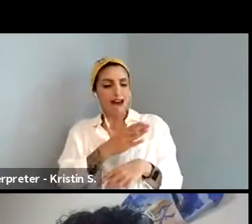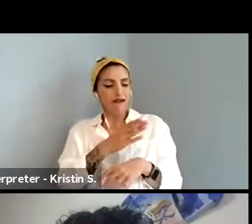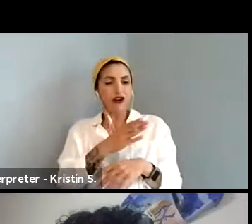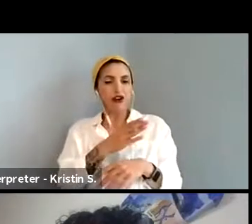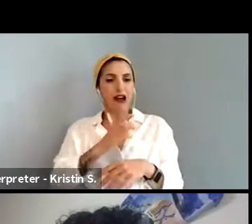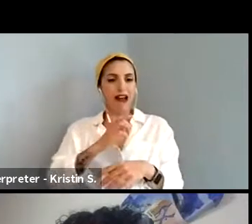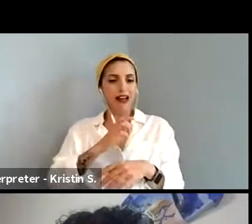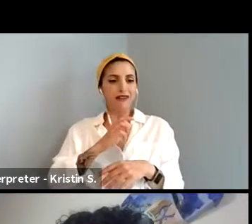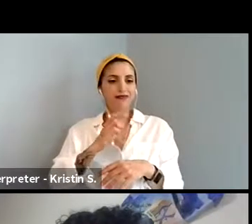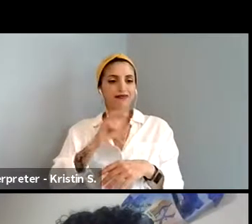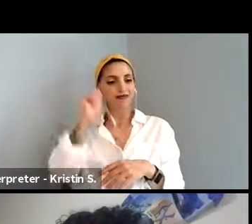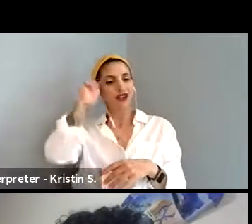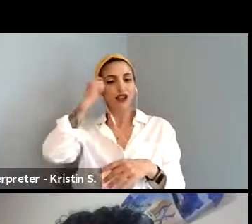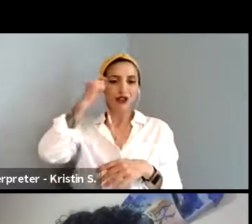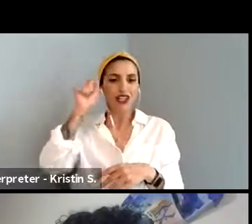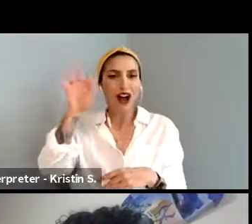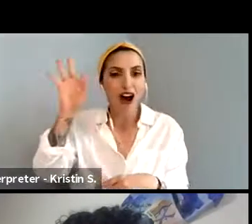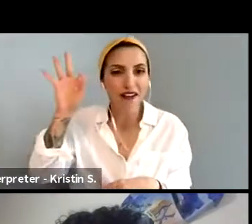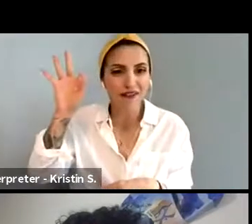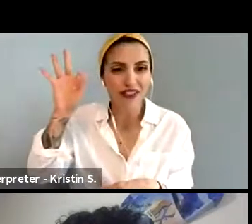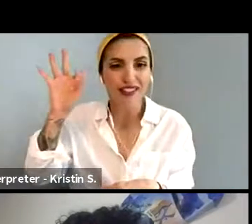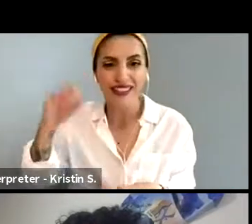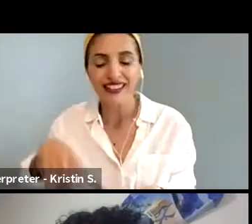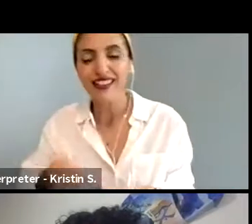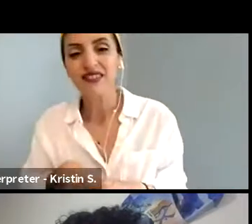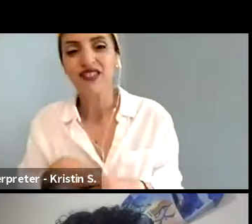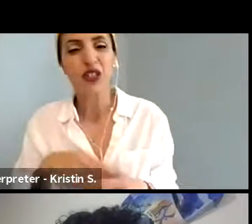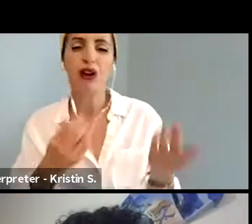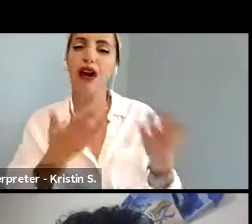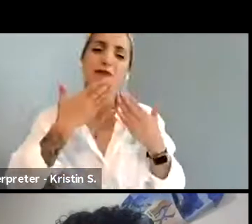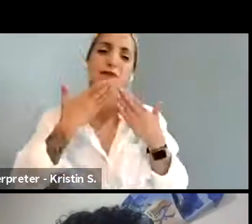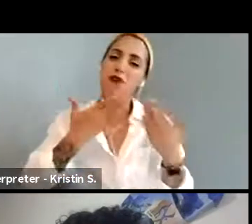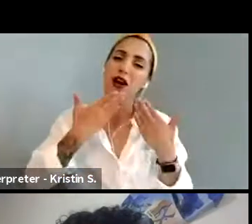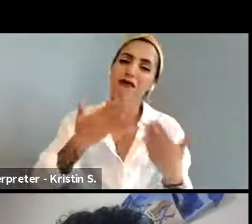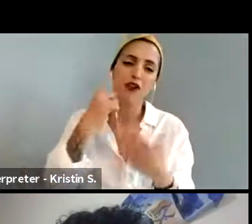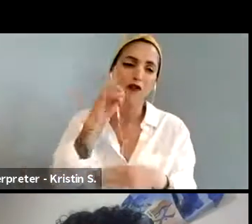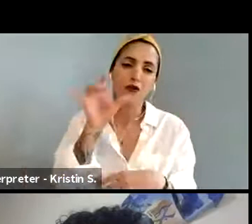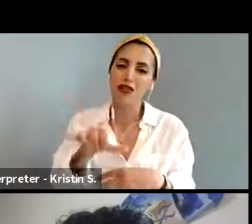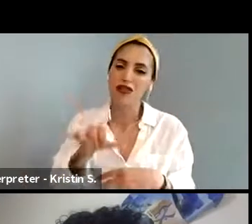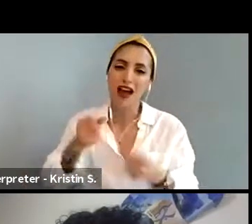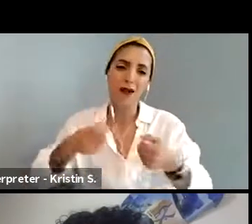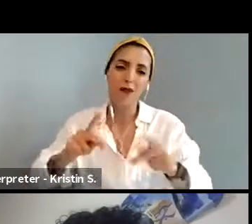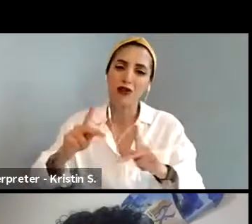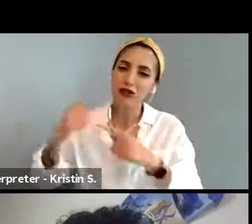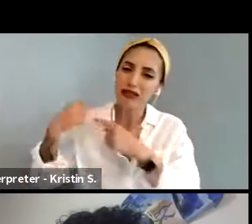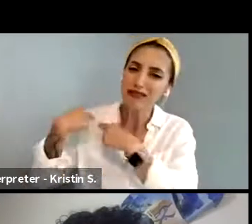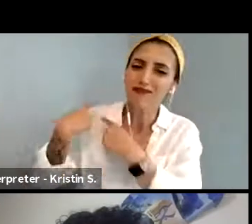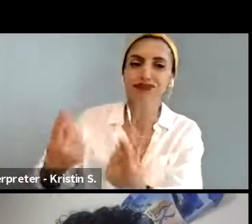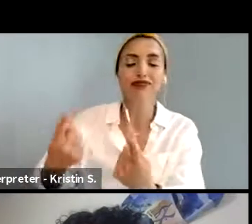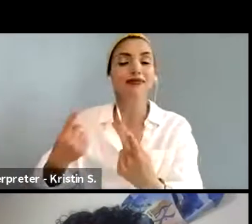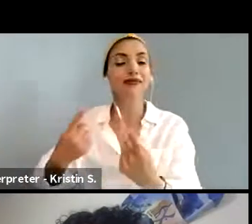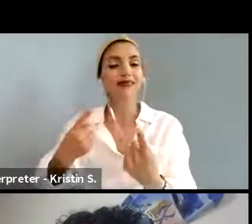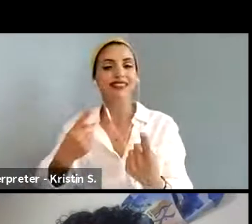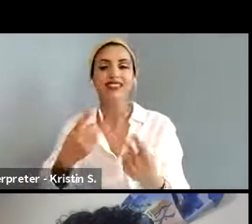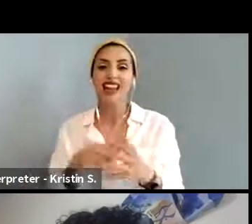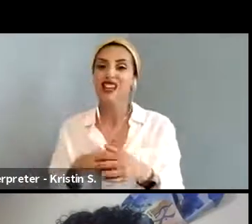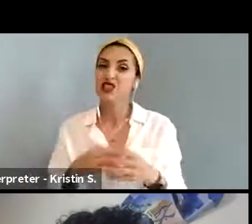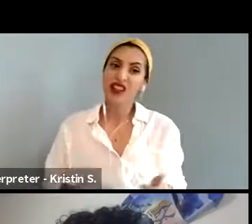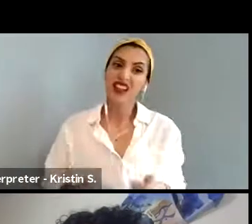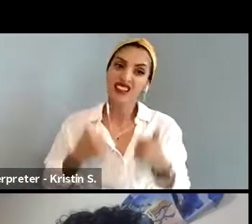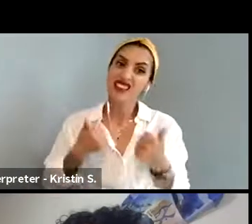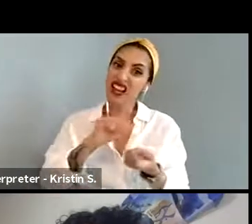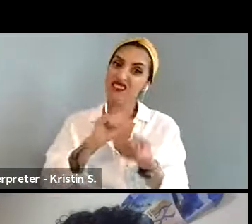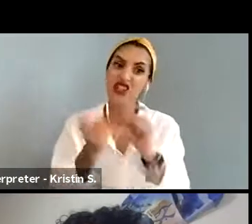So I'm so super grateful for that because it was such a wonderful opportunity and a huge one and a life-changing